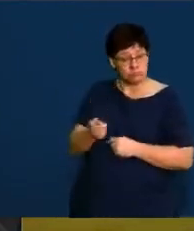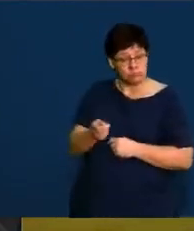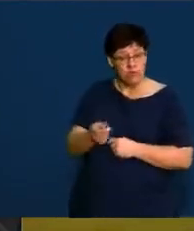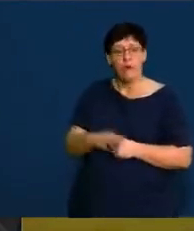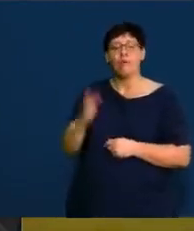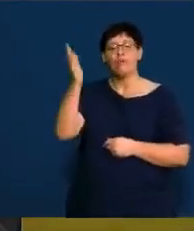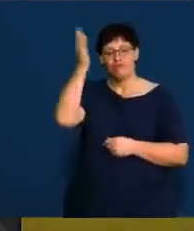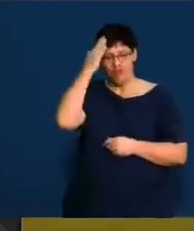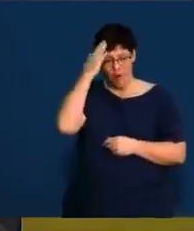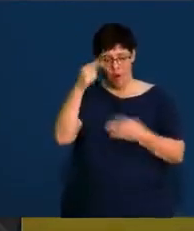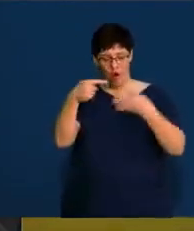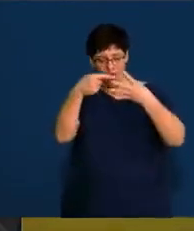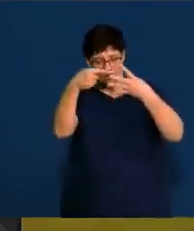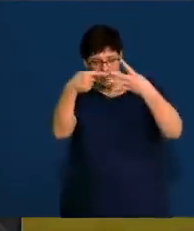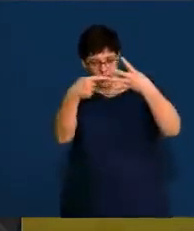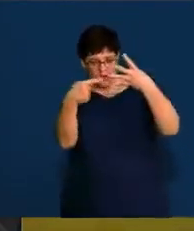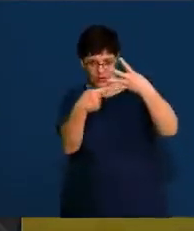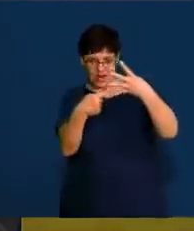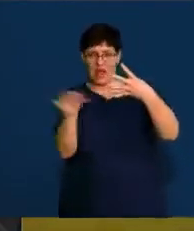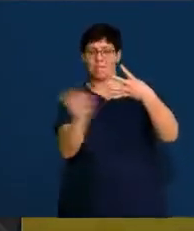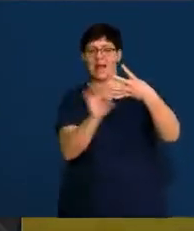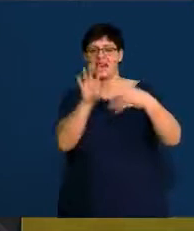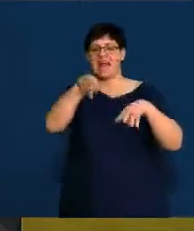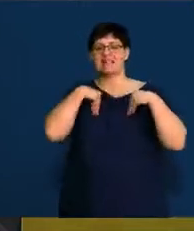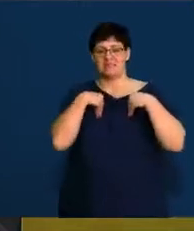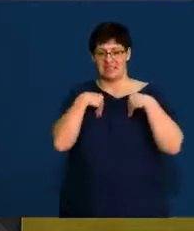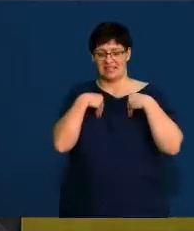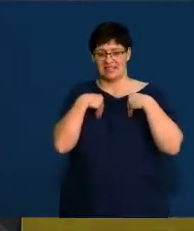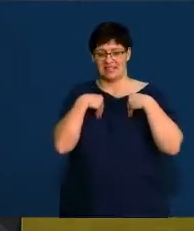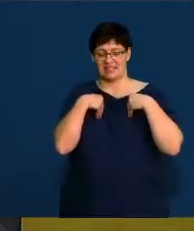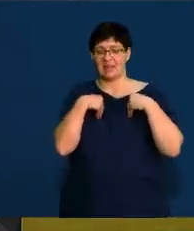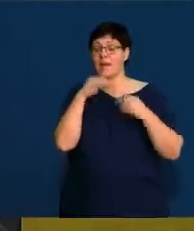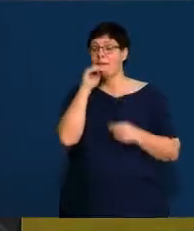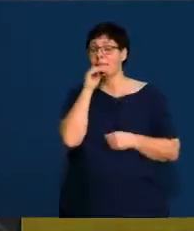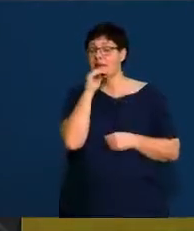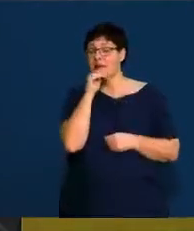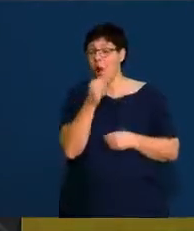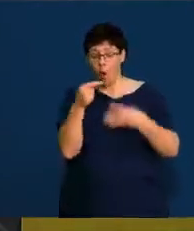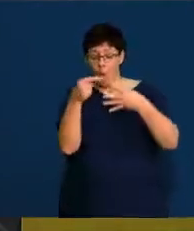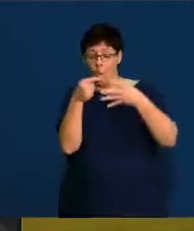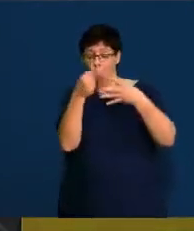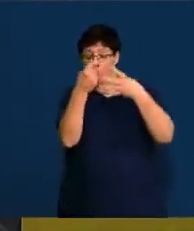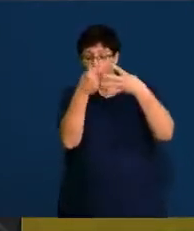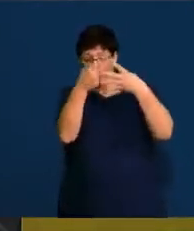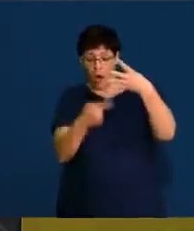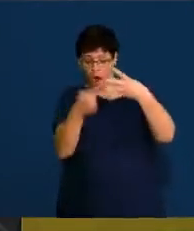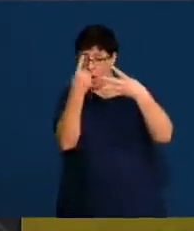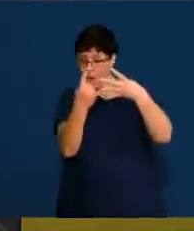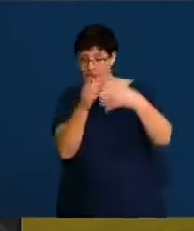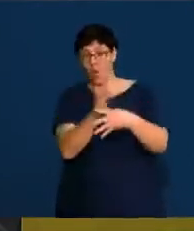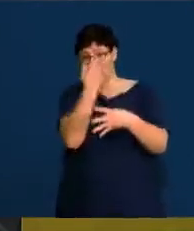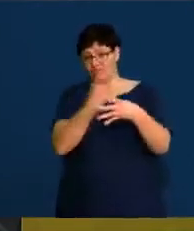only 3 street plans that are acceptable. So that means that one of the answers should be